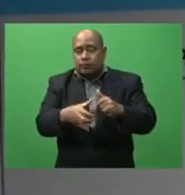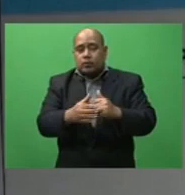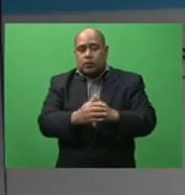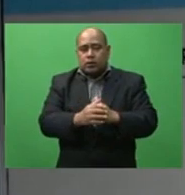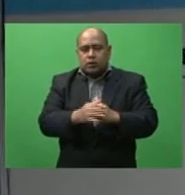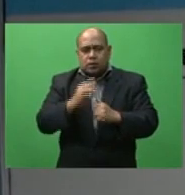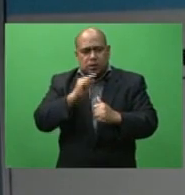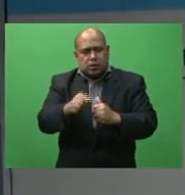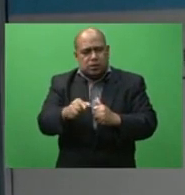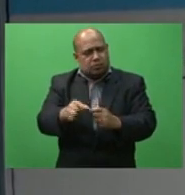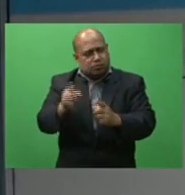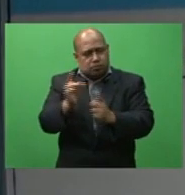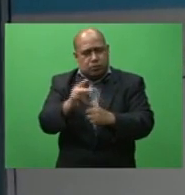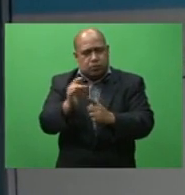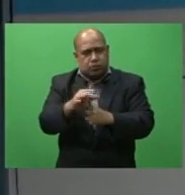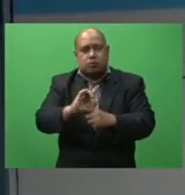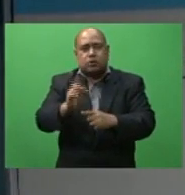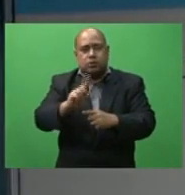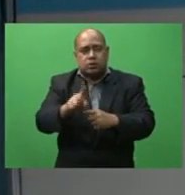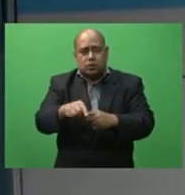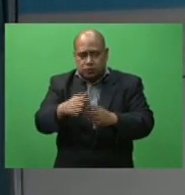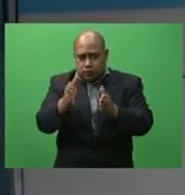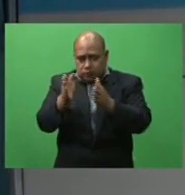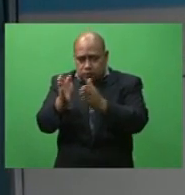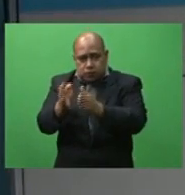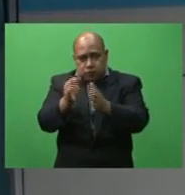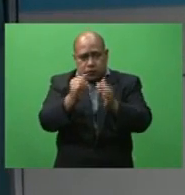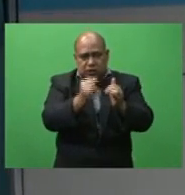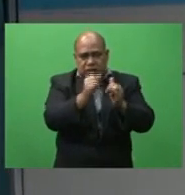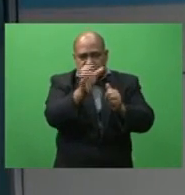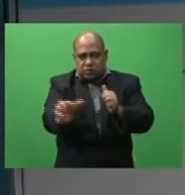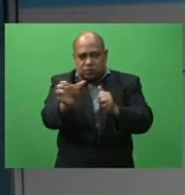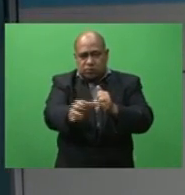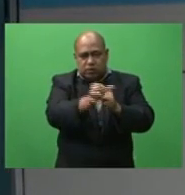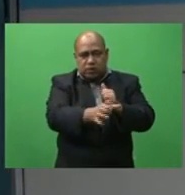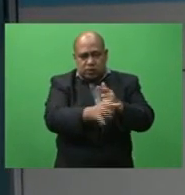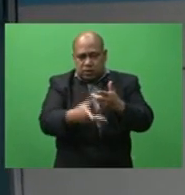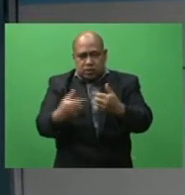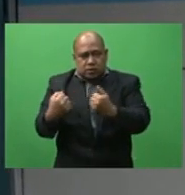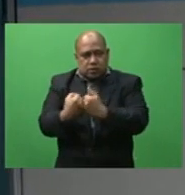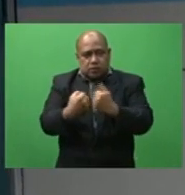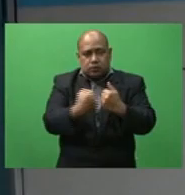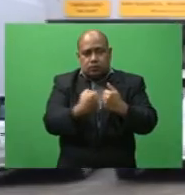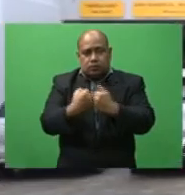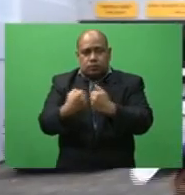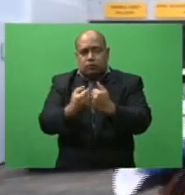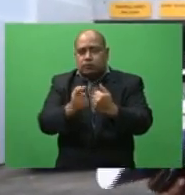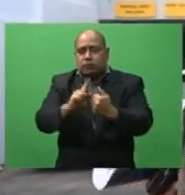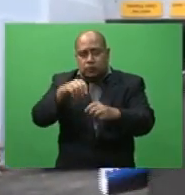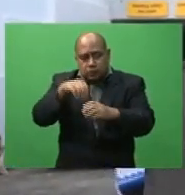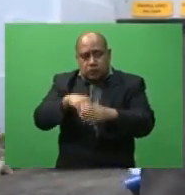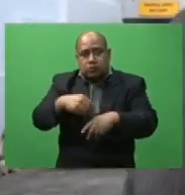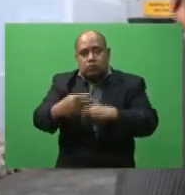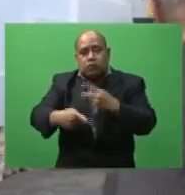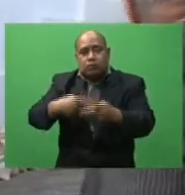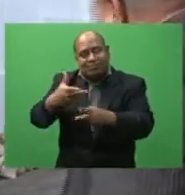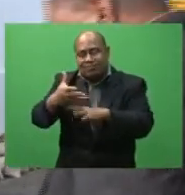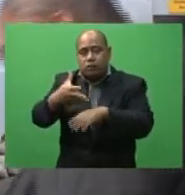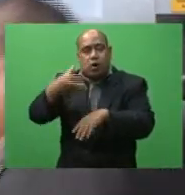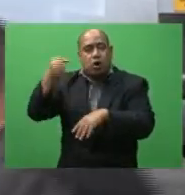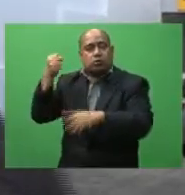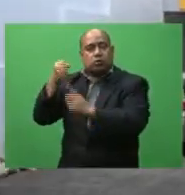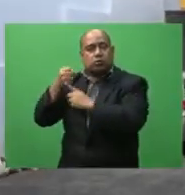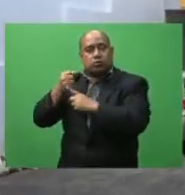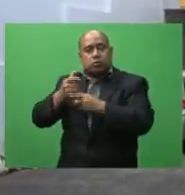has knowledge of any individual trying to thwart the process so that he does not hold the party liable for the actions of